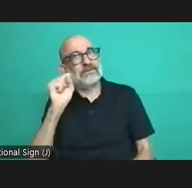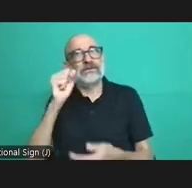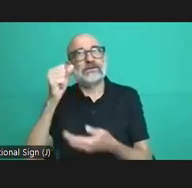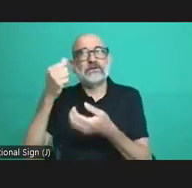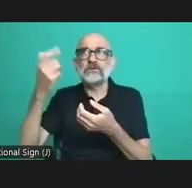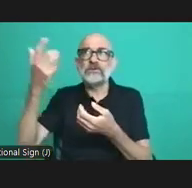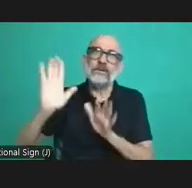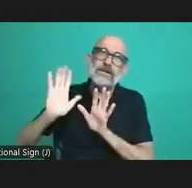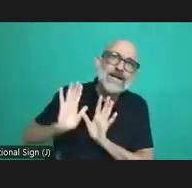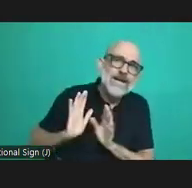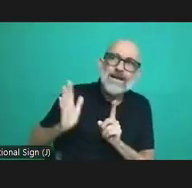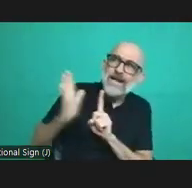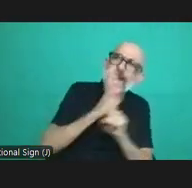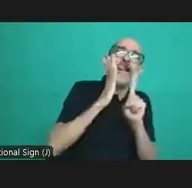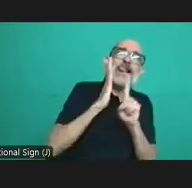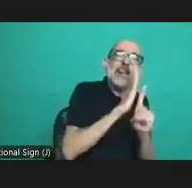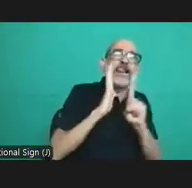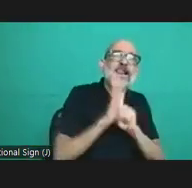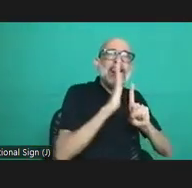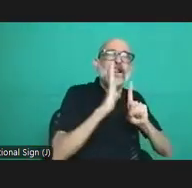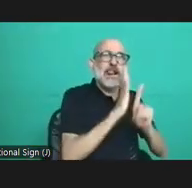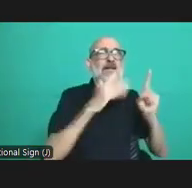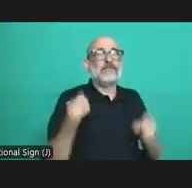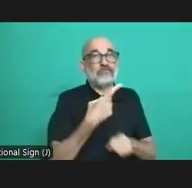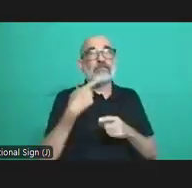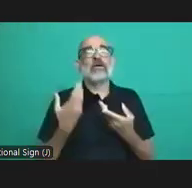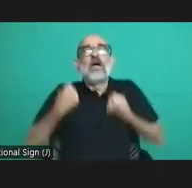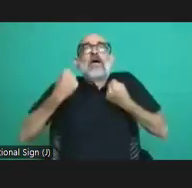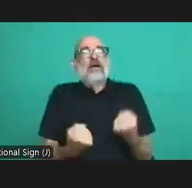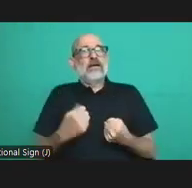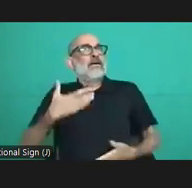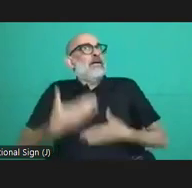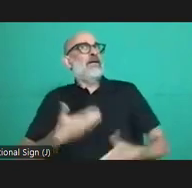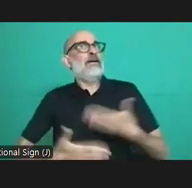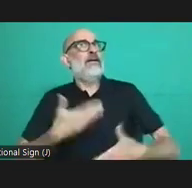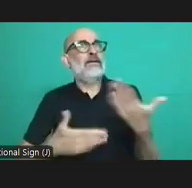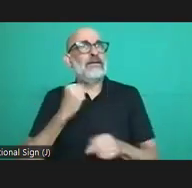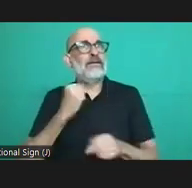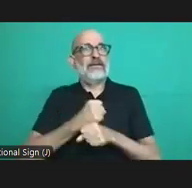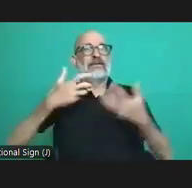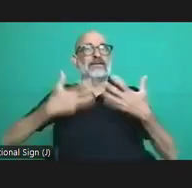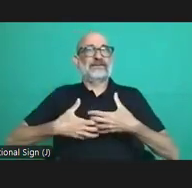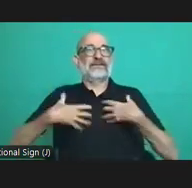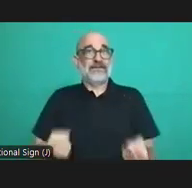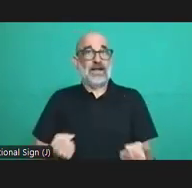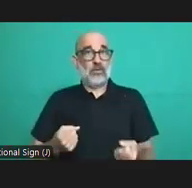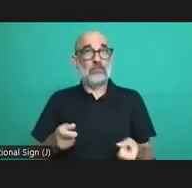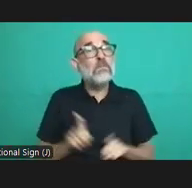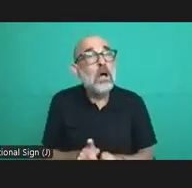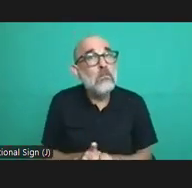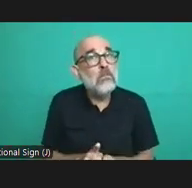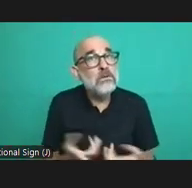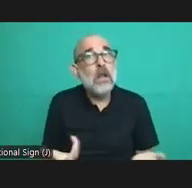hard, cold look on where we are, so that we can identify our strengths, our weaknesses, what we need to work on, what we need to